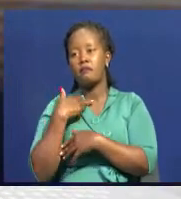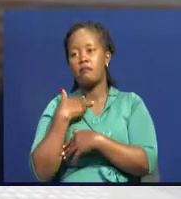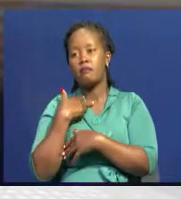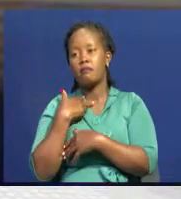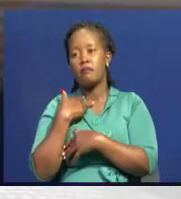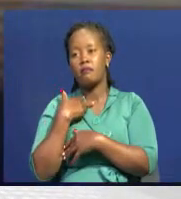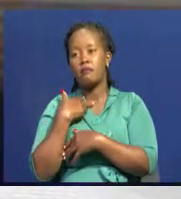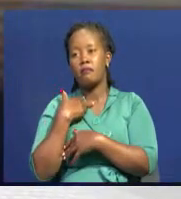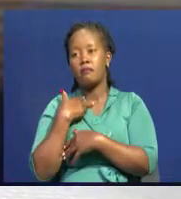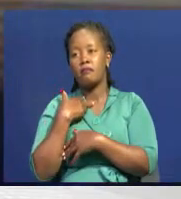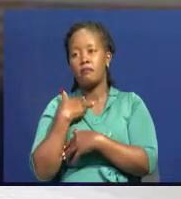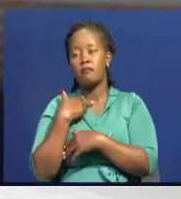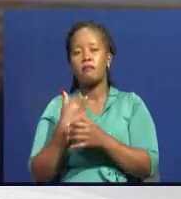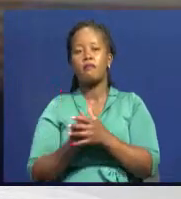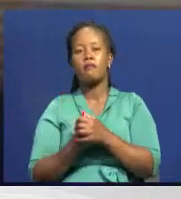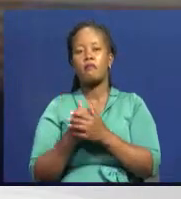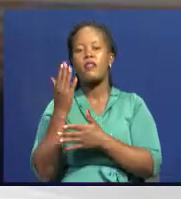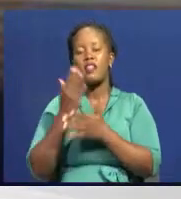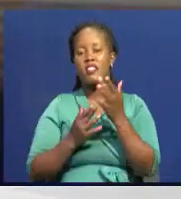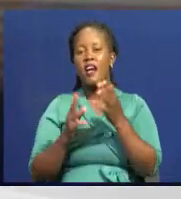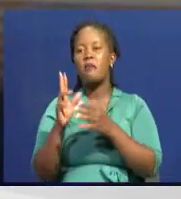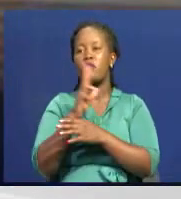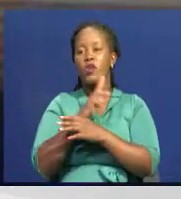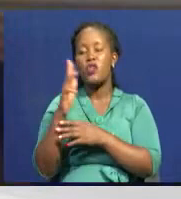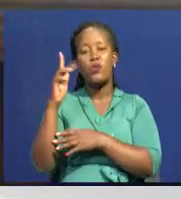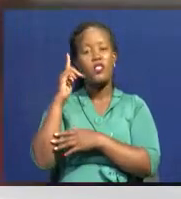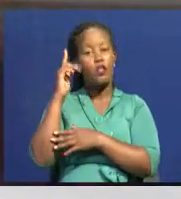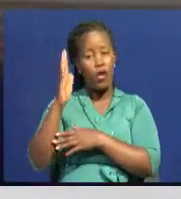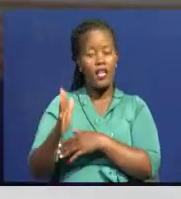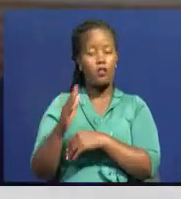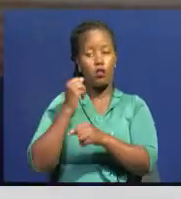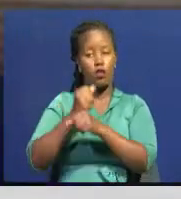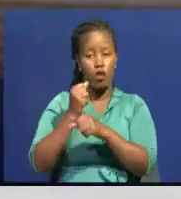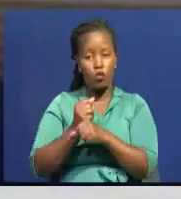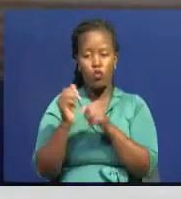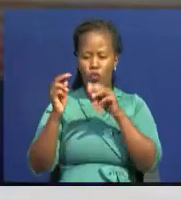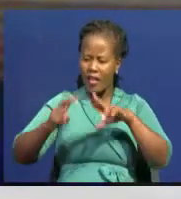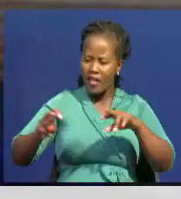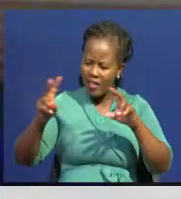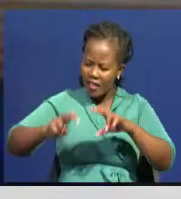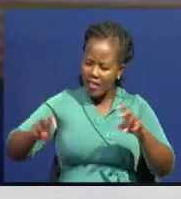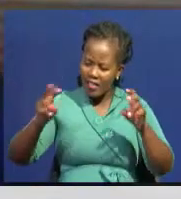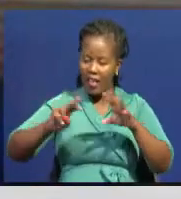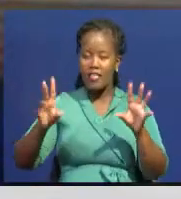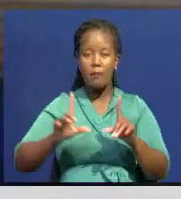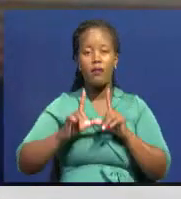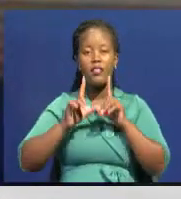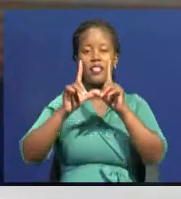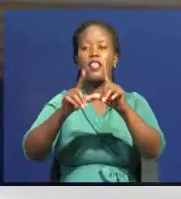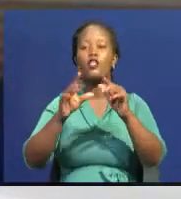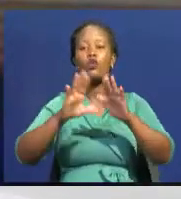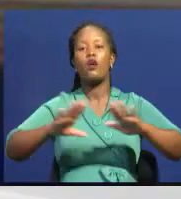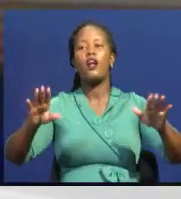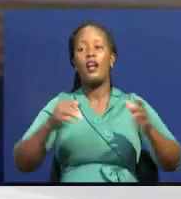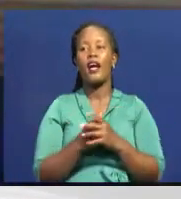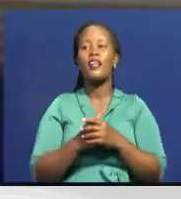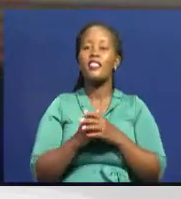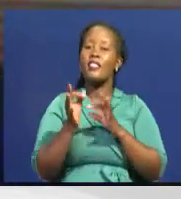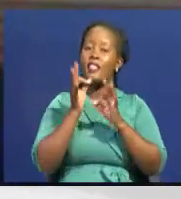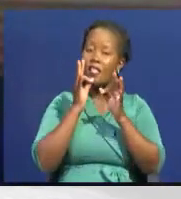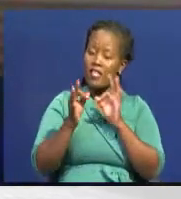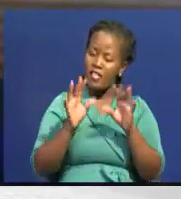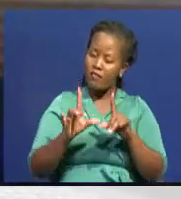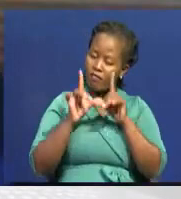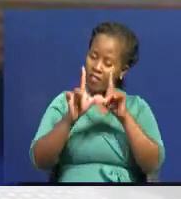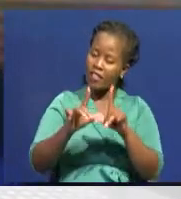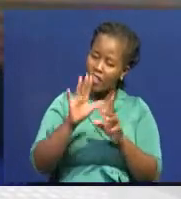Hello, Ondieki? To do the title search. Make sure that the property you're selling me is yours. Mm-hmm. If it is yours, they'll actually